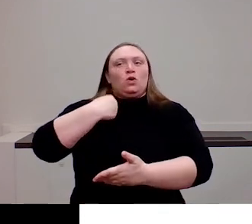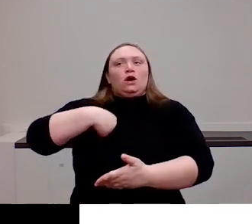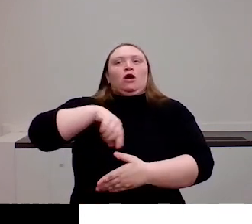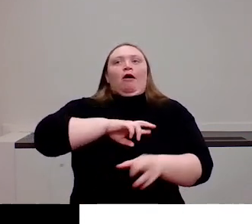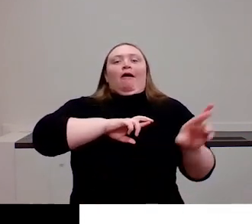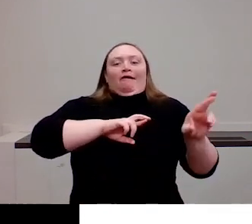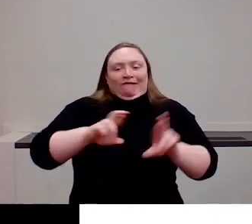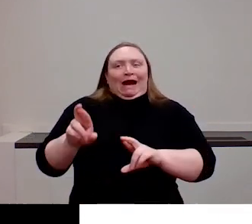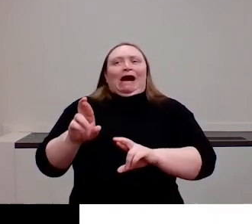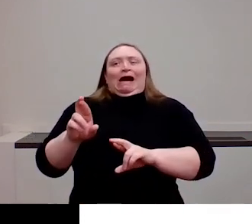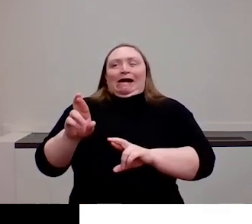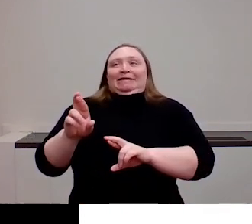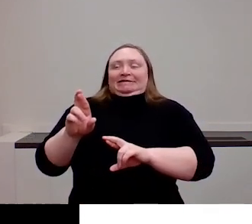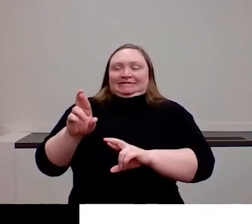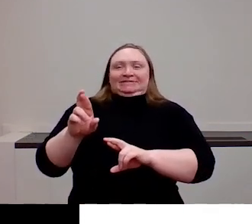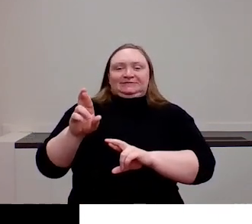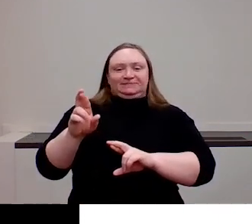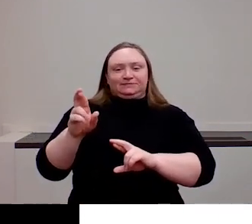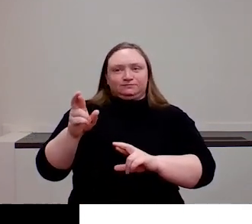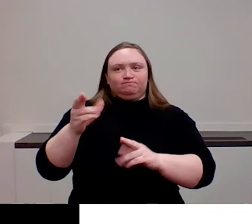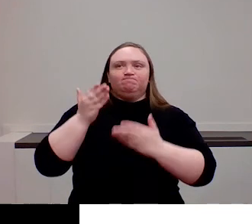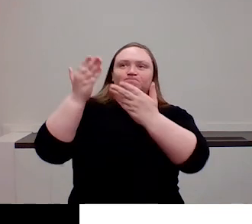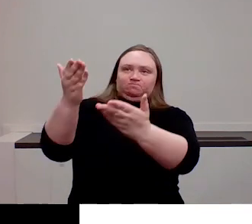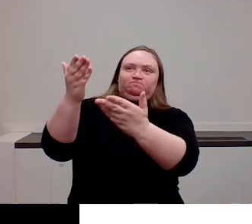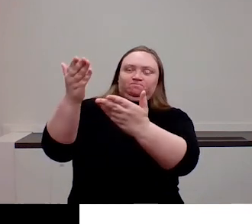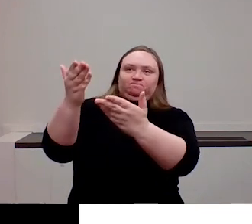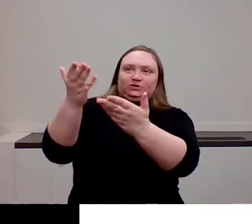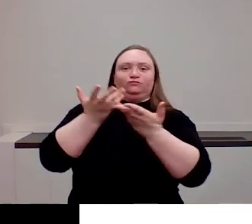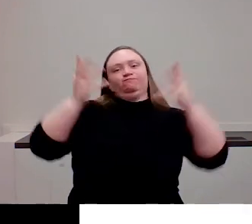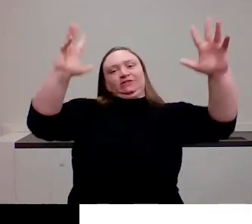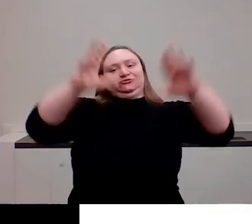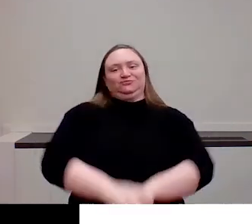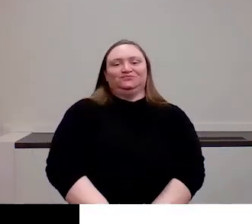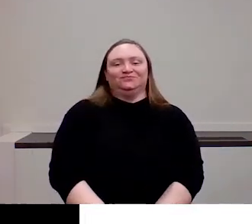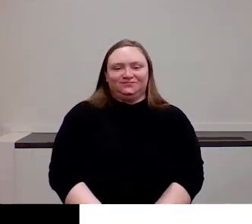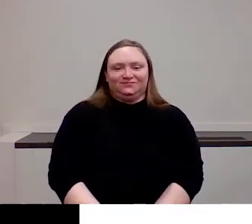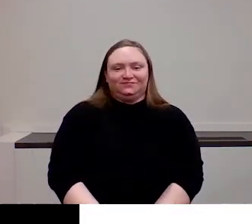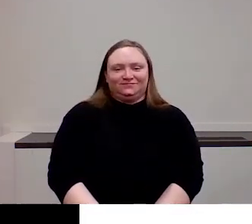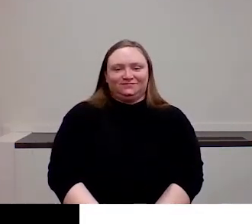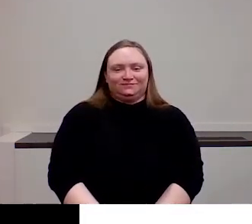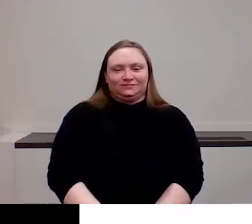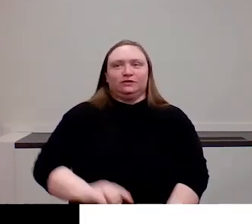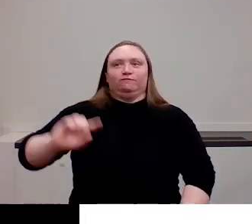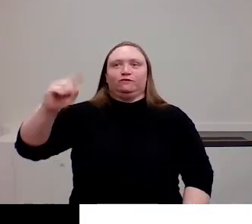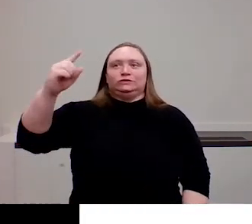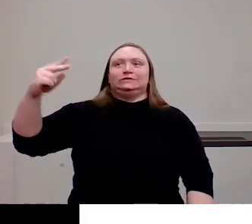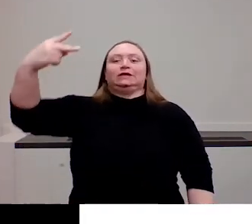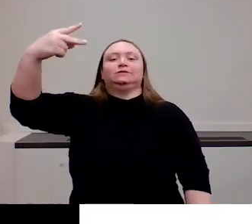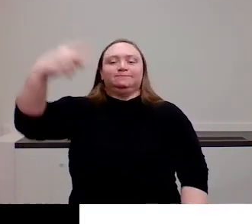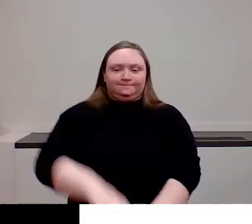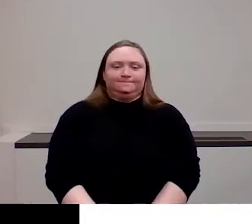ready to entertain a motion to adjourn. So moved.